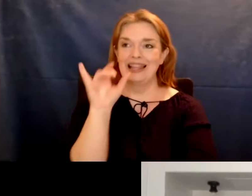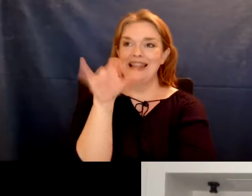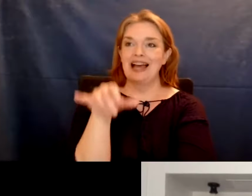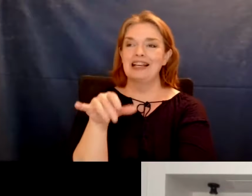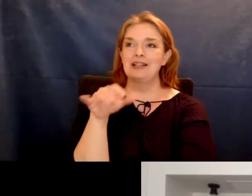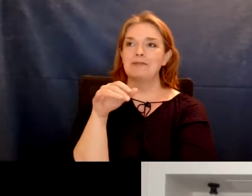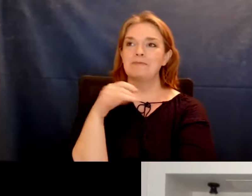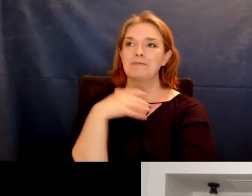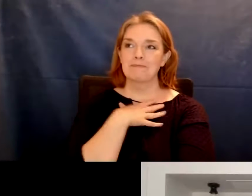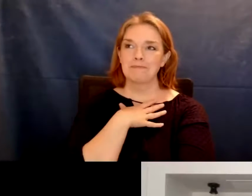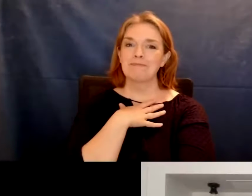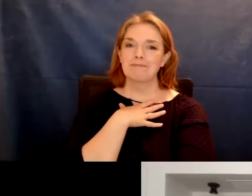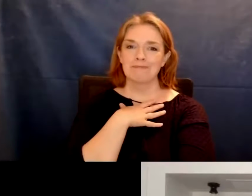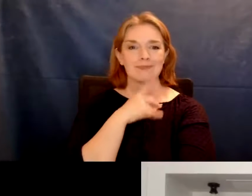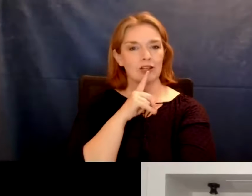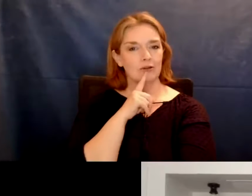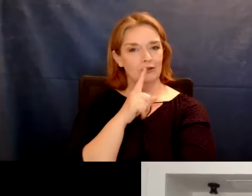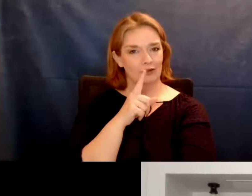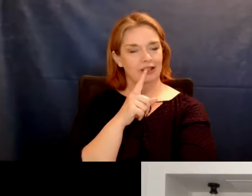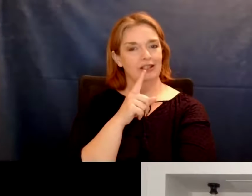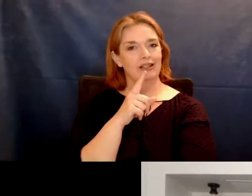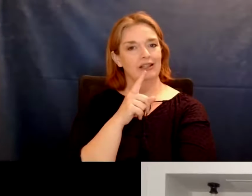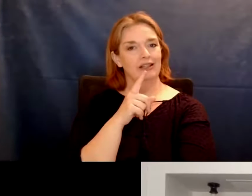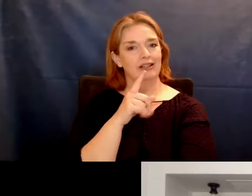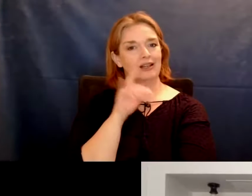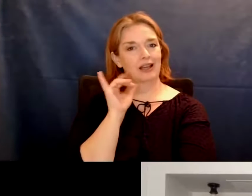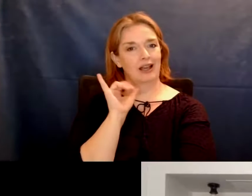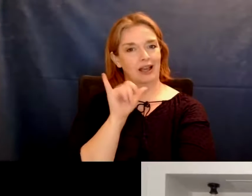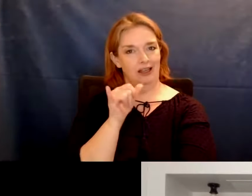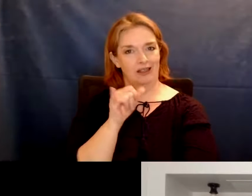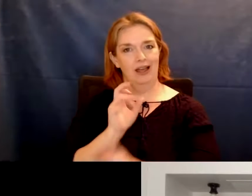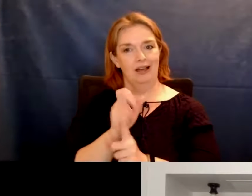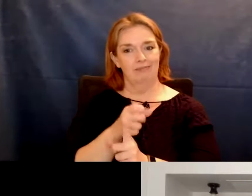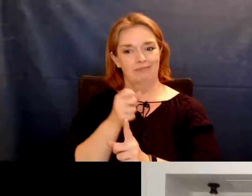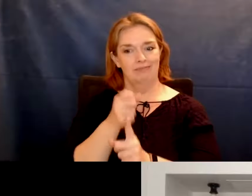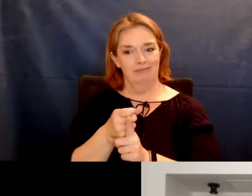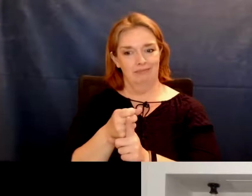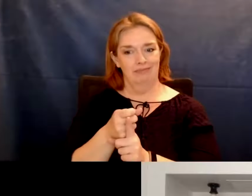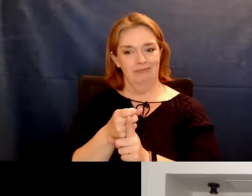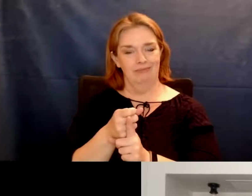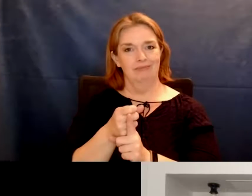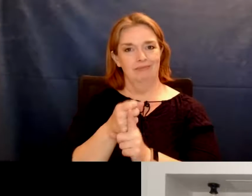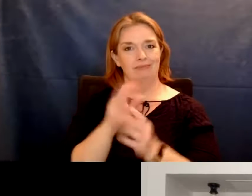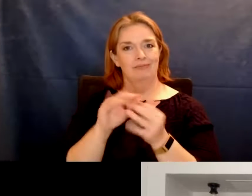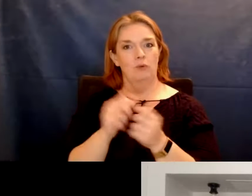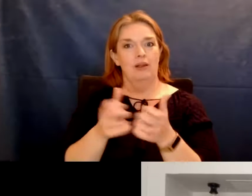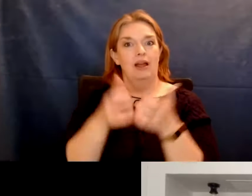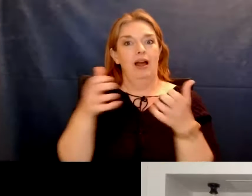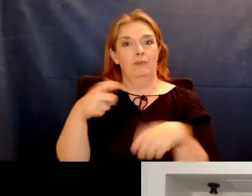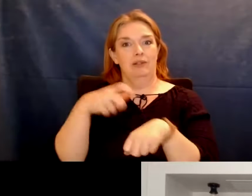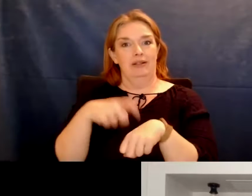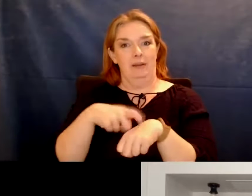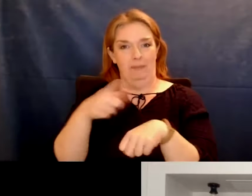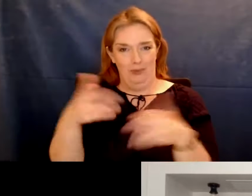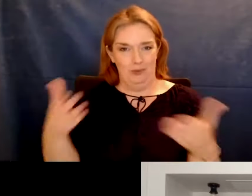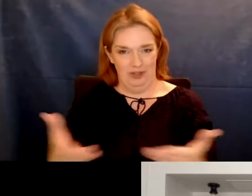it really is kind of impacting for the first time the amount of time that you've spent in Boise, considering when you gave